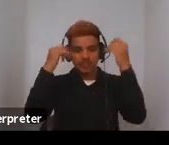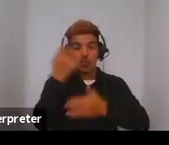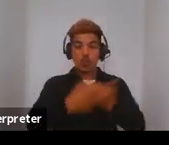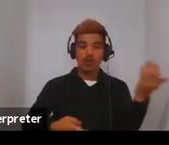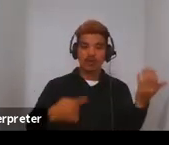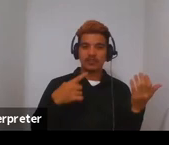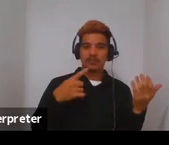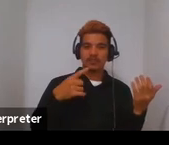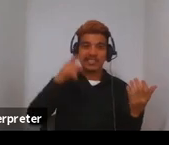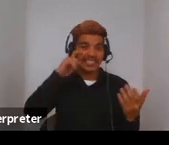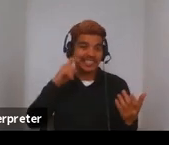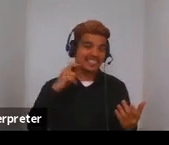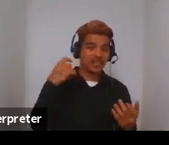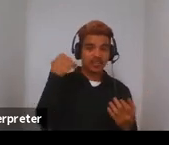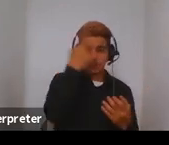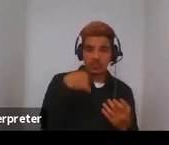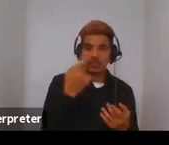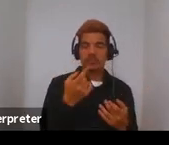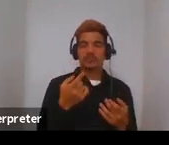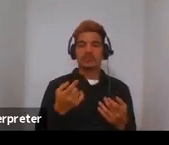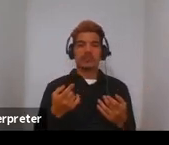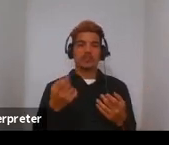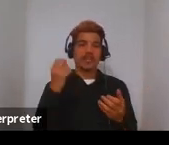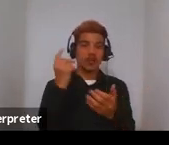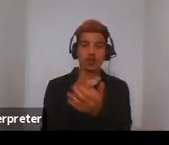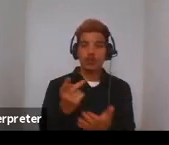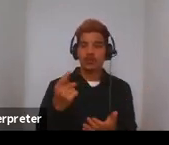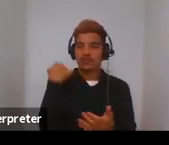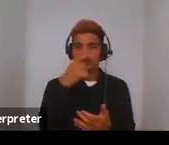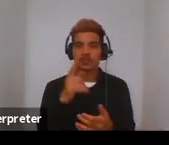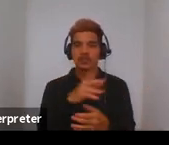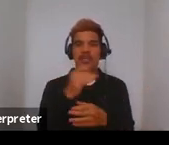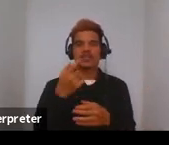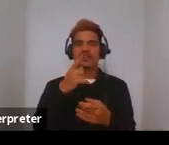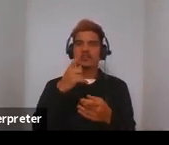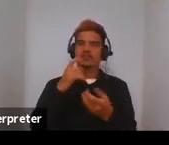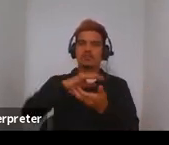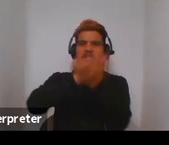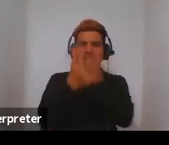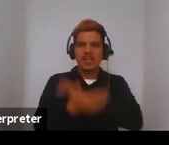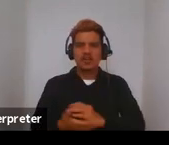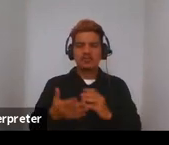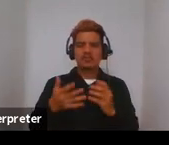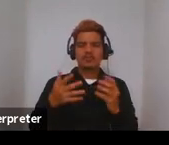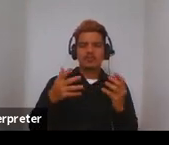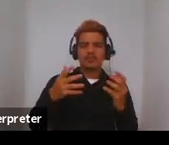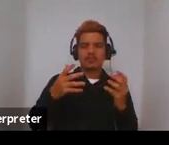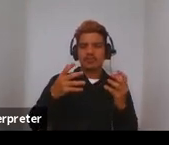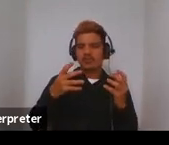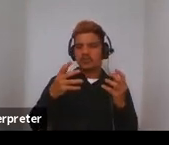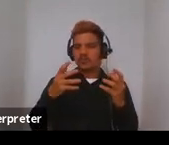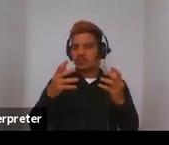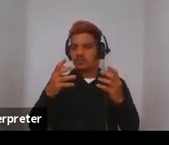looks like, what consent looks like, and it becomes distorted in a way. And that can lead